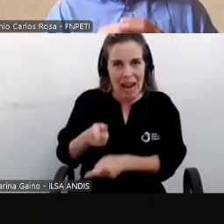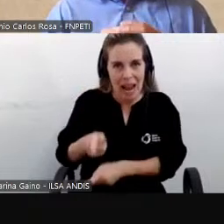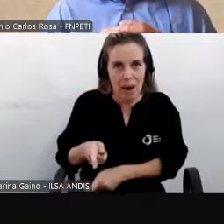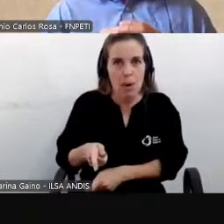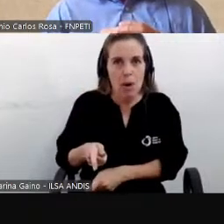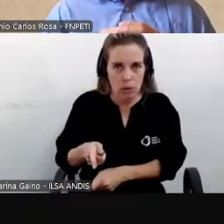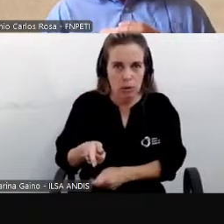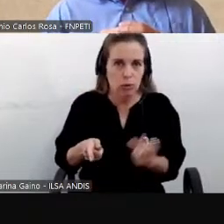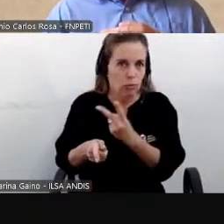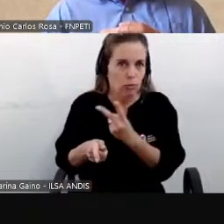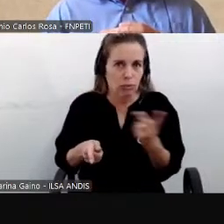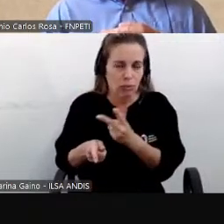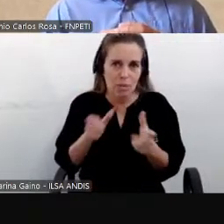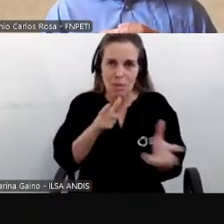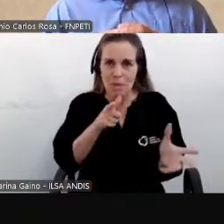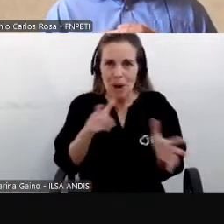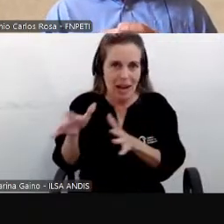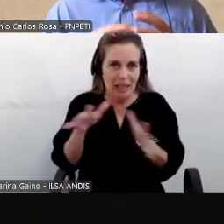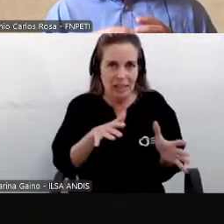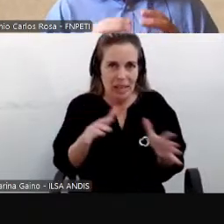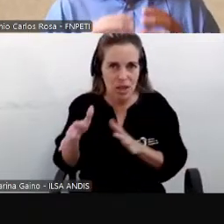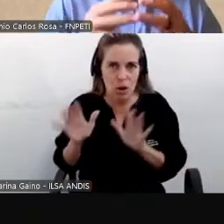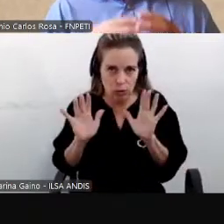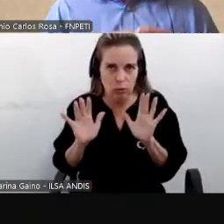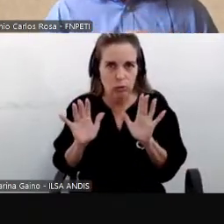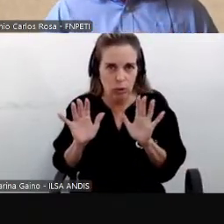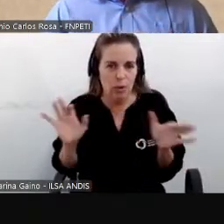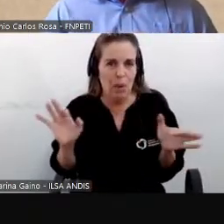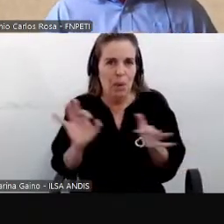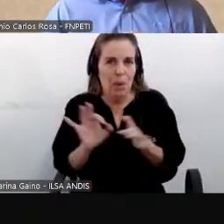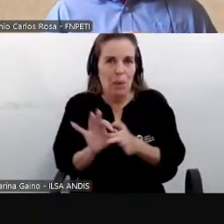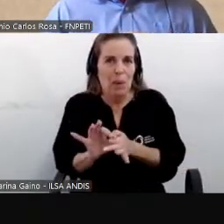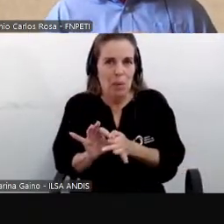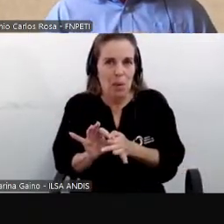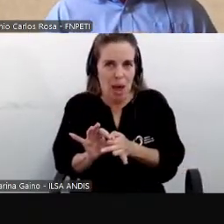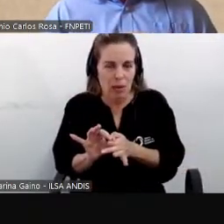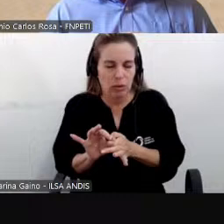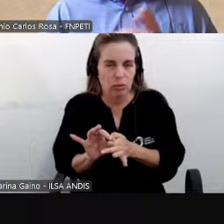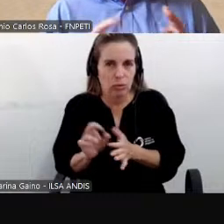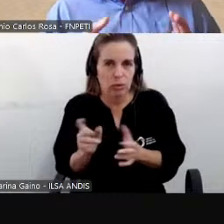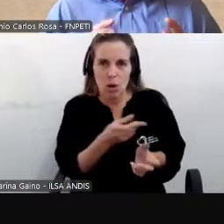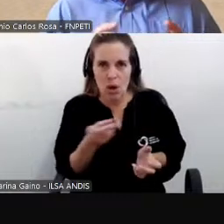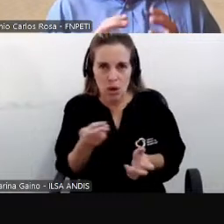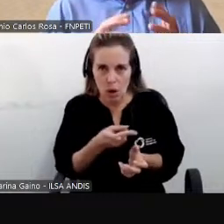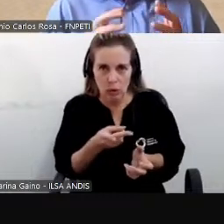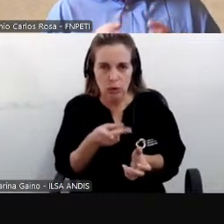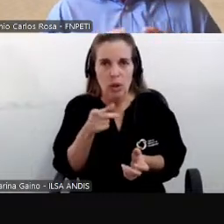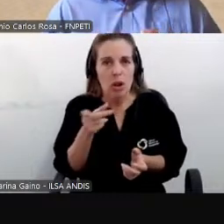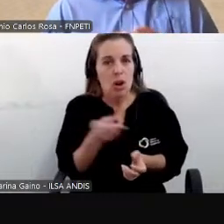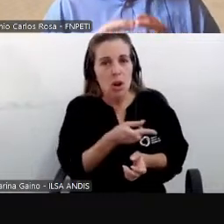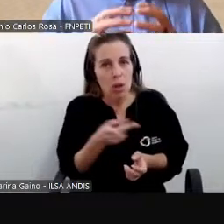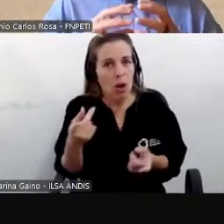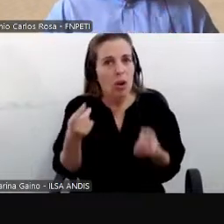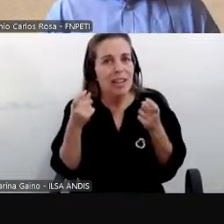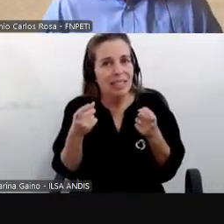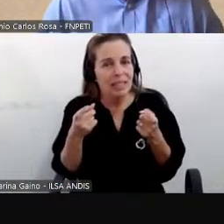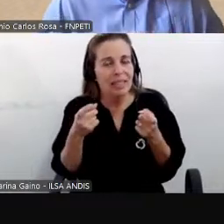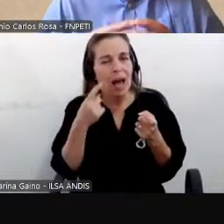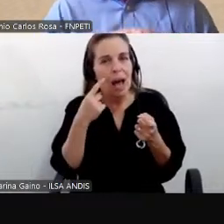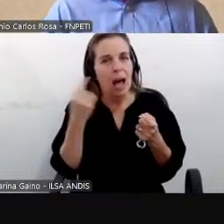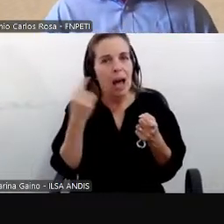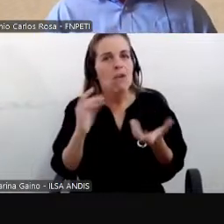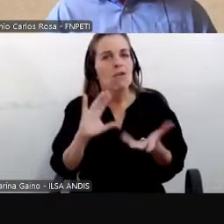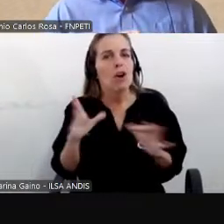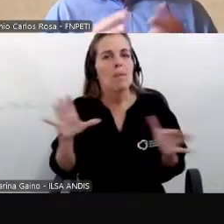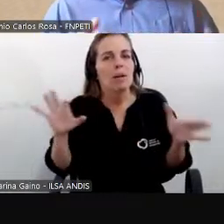of slave labor are very close, are very similar. They are very similar, they are in close contact, and